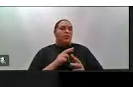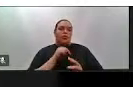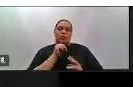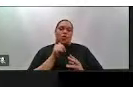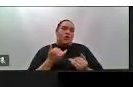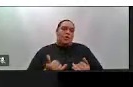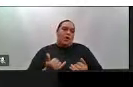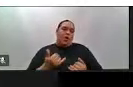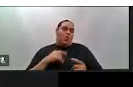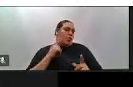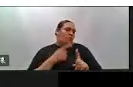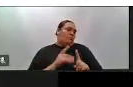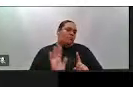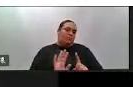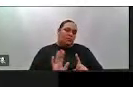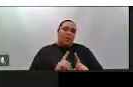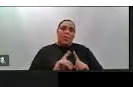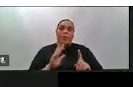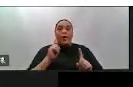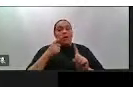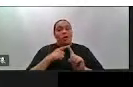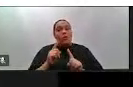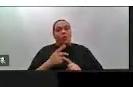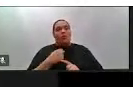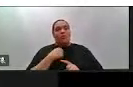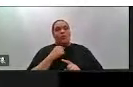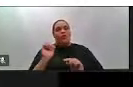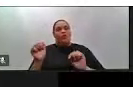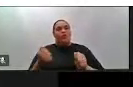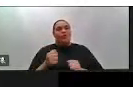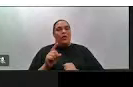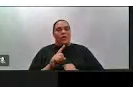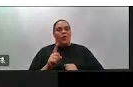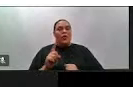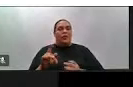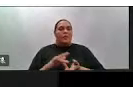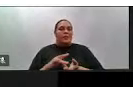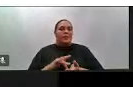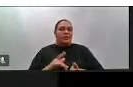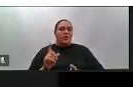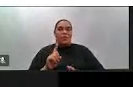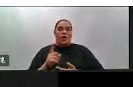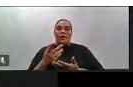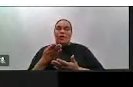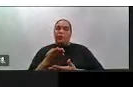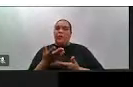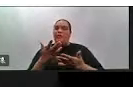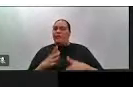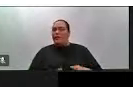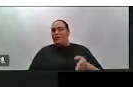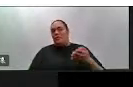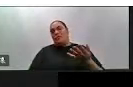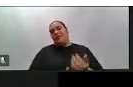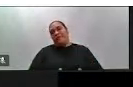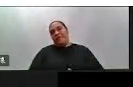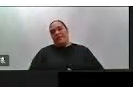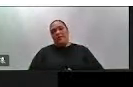vacancy that we are aiming at. We are aiming, unfortunately, to fill a vacancy that already currently exists.